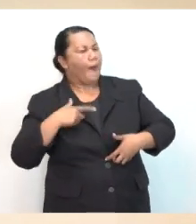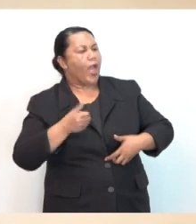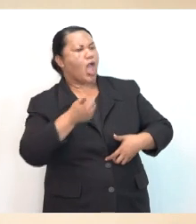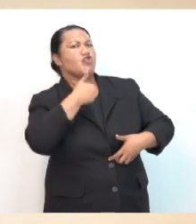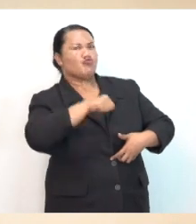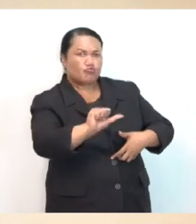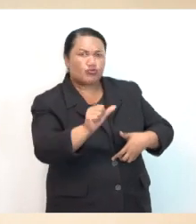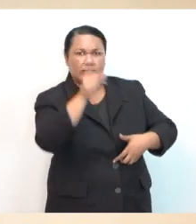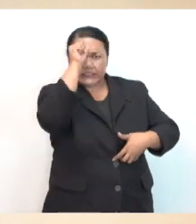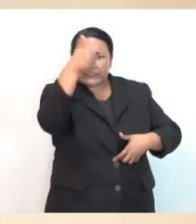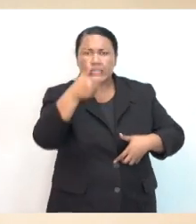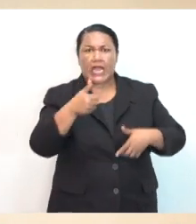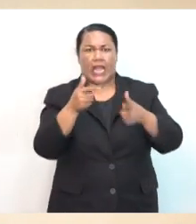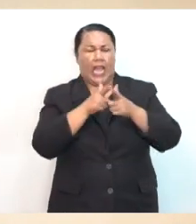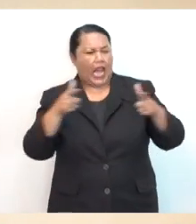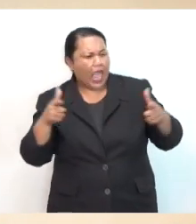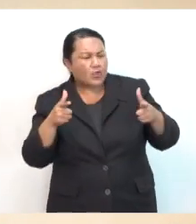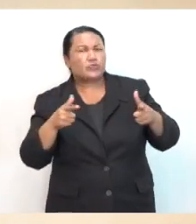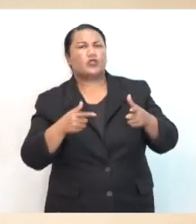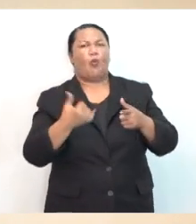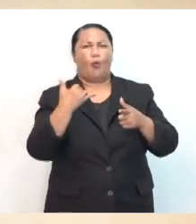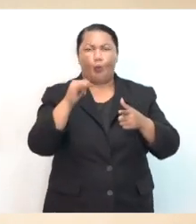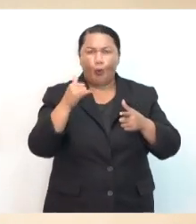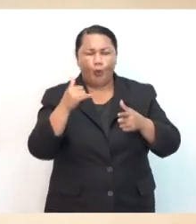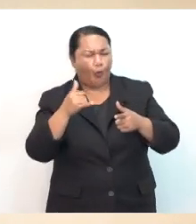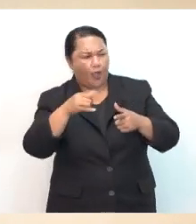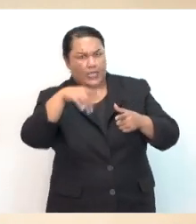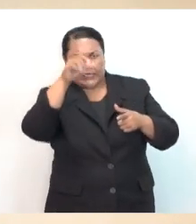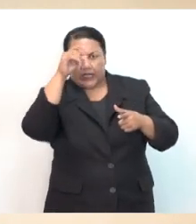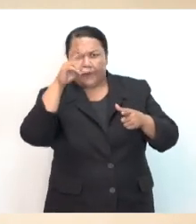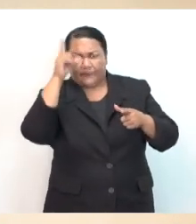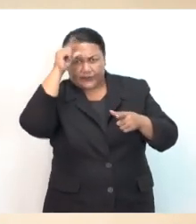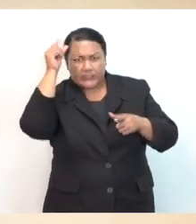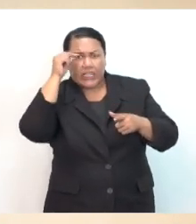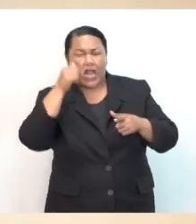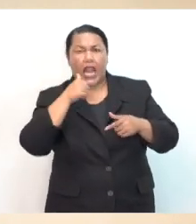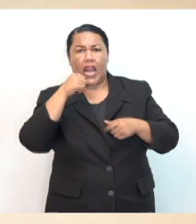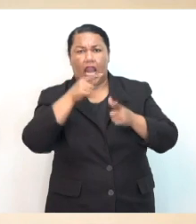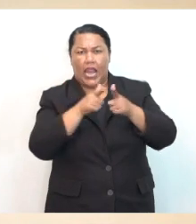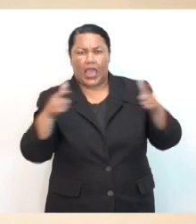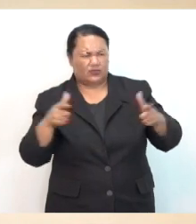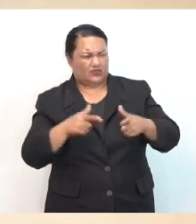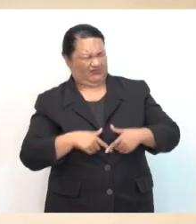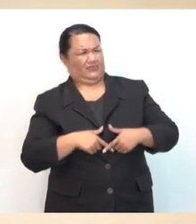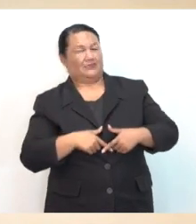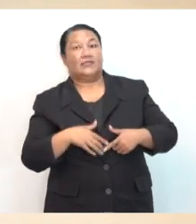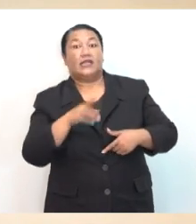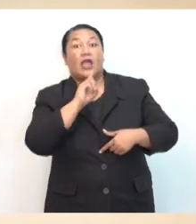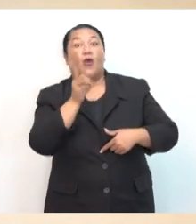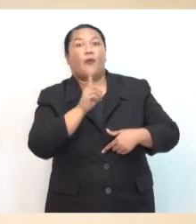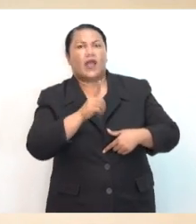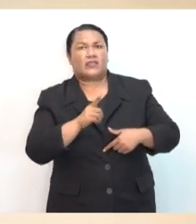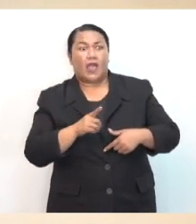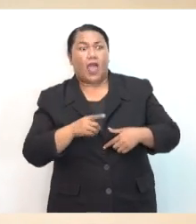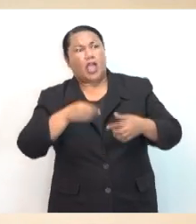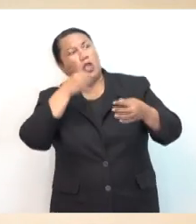Hindi and Waswakawiti can be used in Parliament. He spoke at length about this, over 500 words in